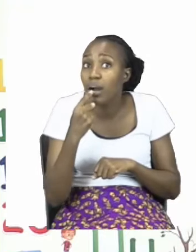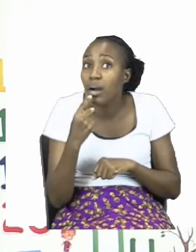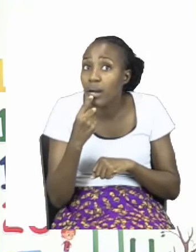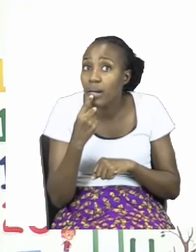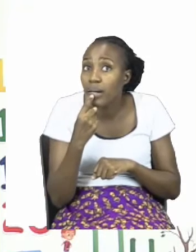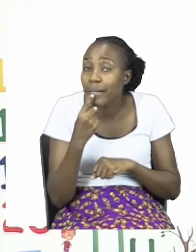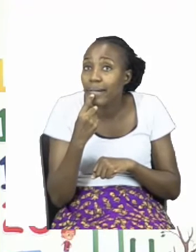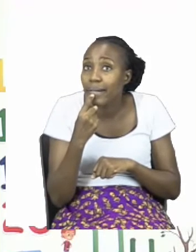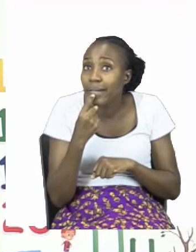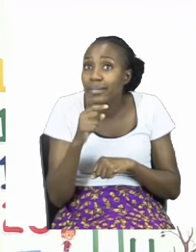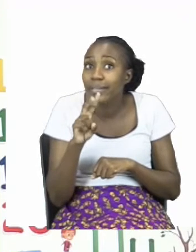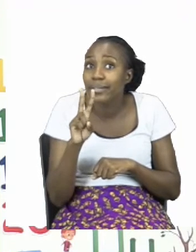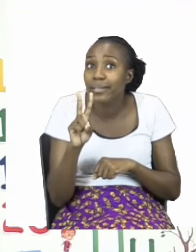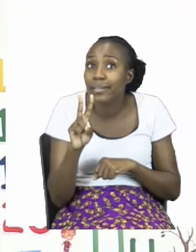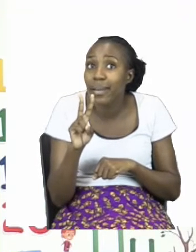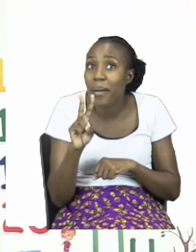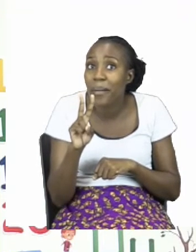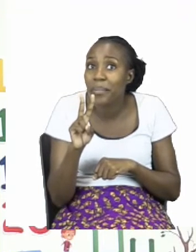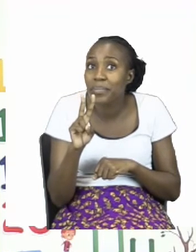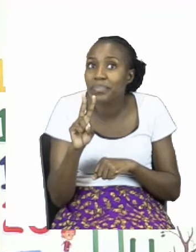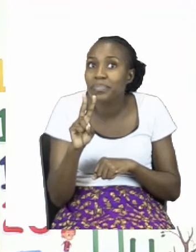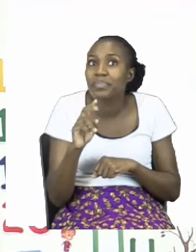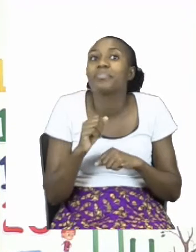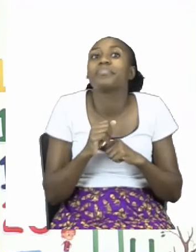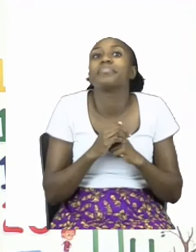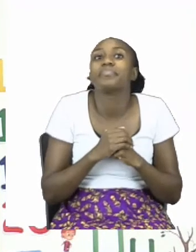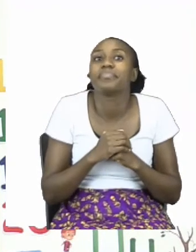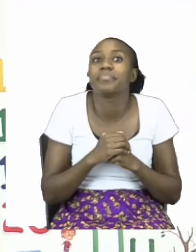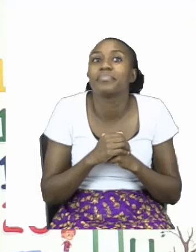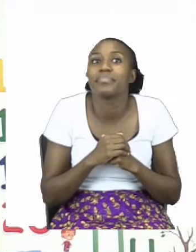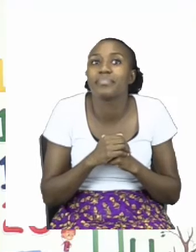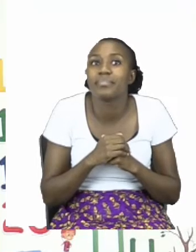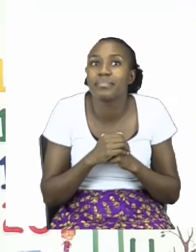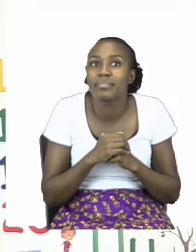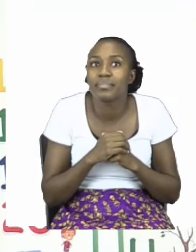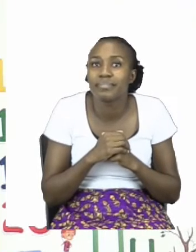for one, but we have 2, so we say eep,